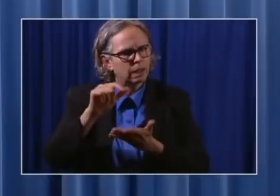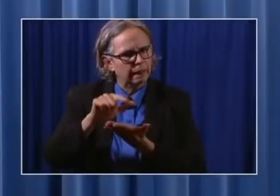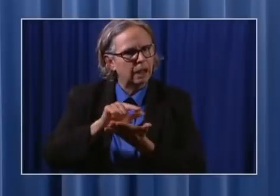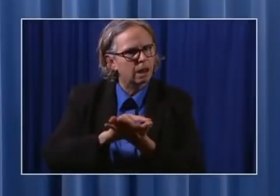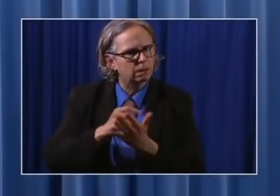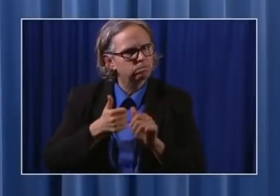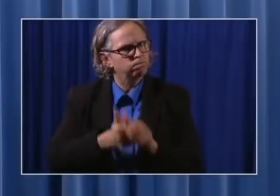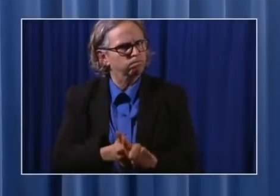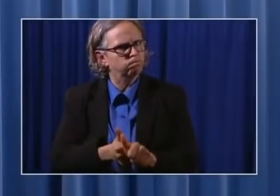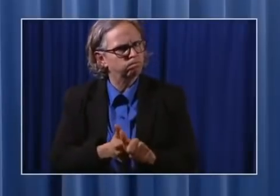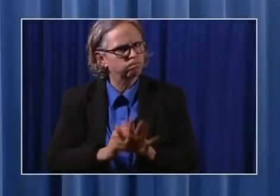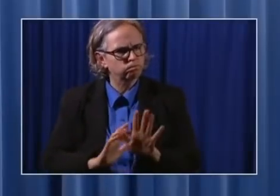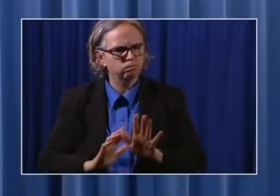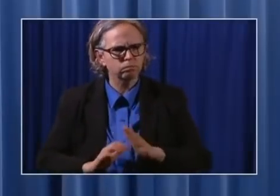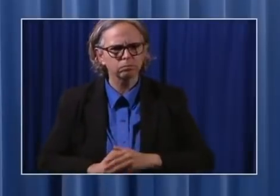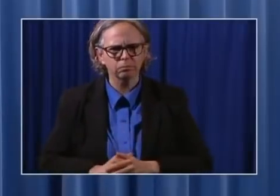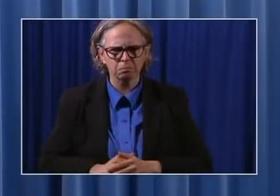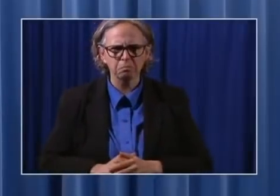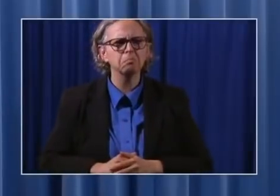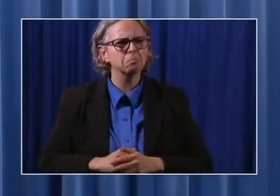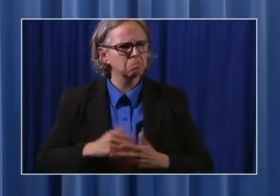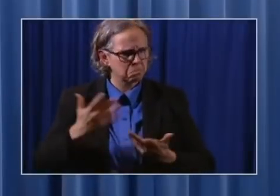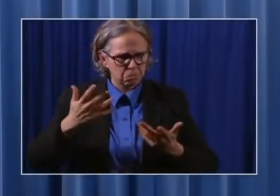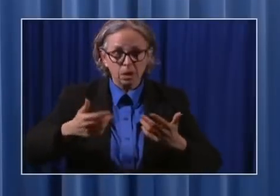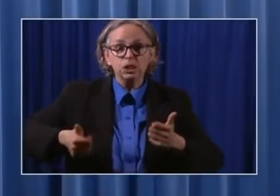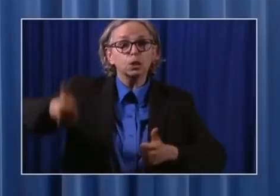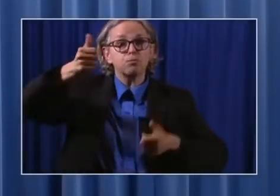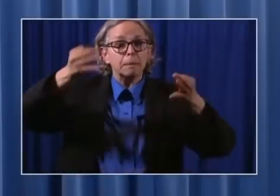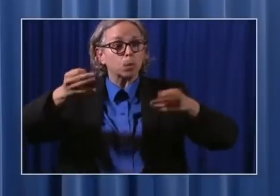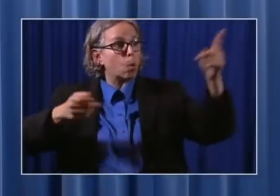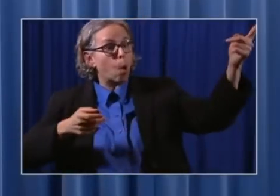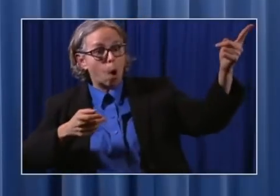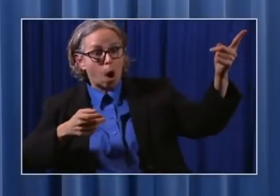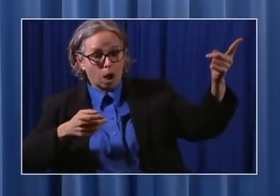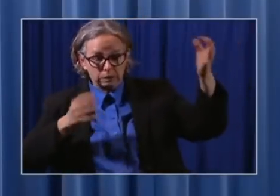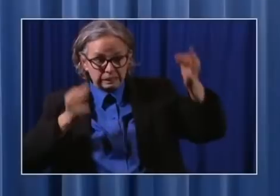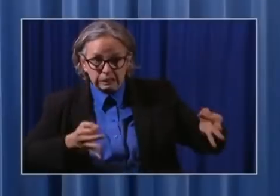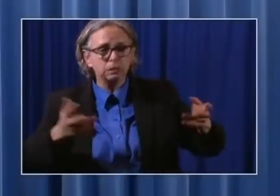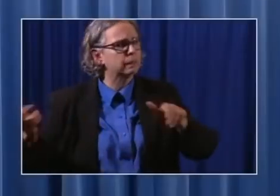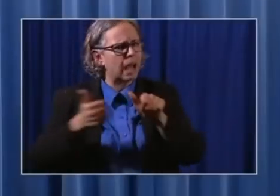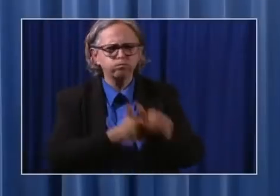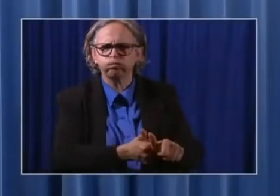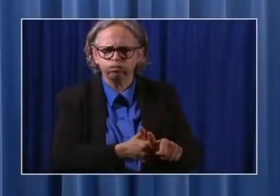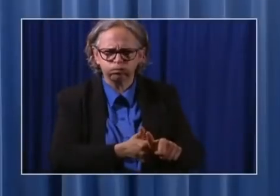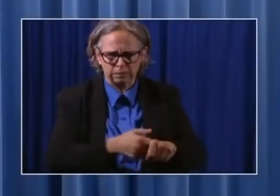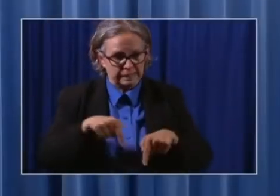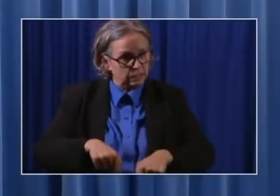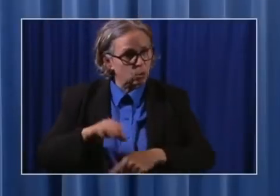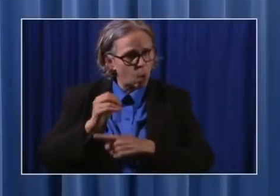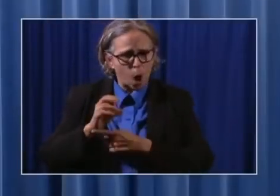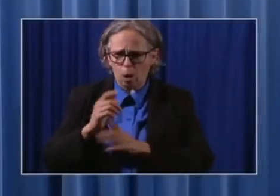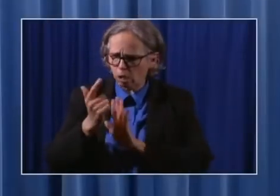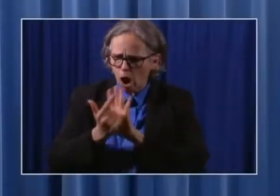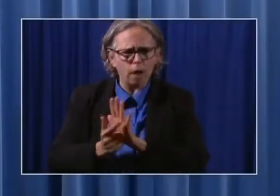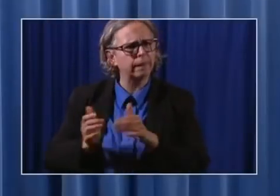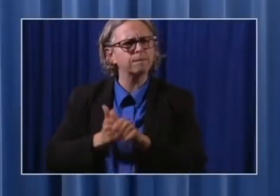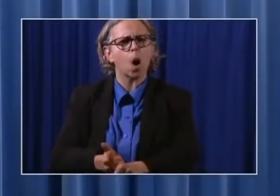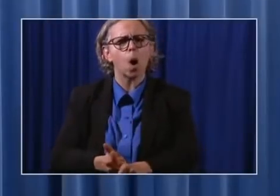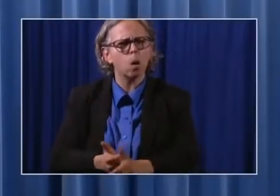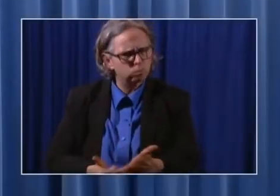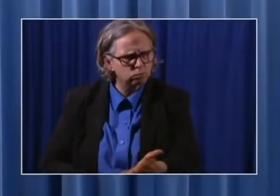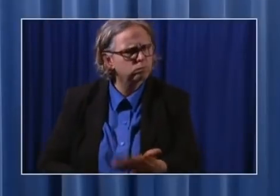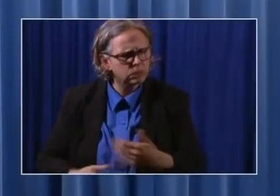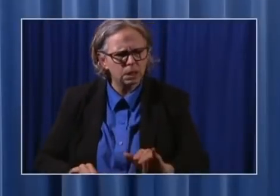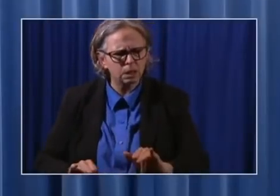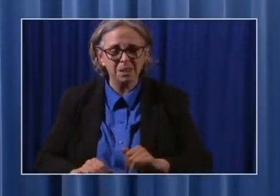to Supreme Court decisions. They're legal pursuant to Ohio law. But I will repeat what